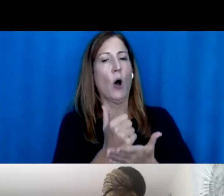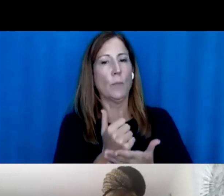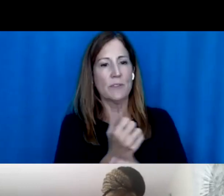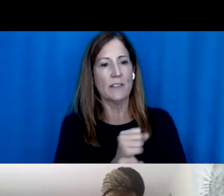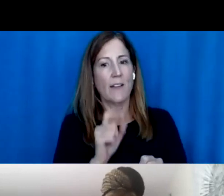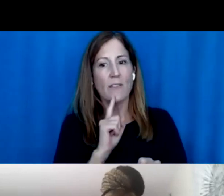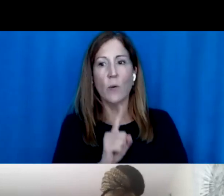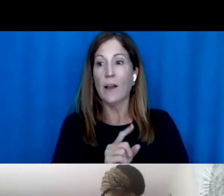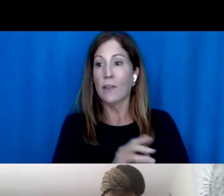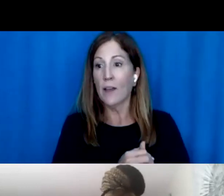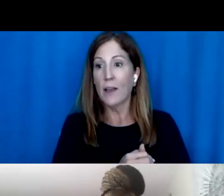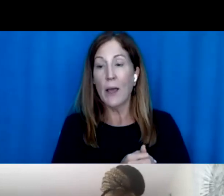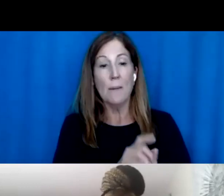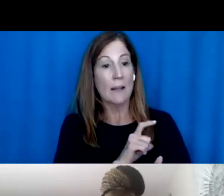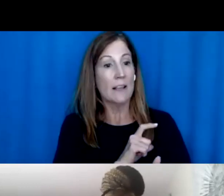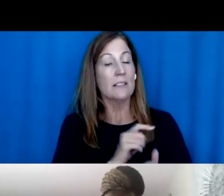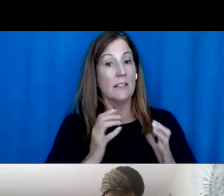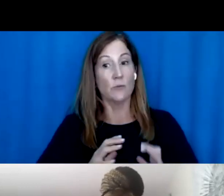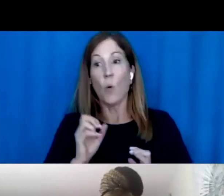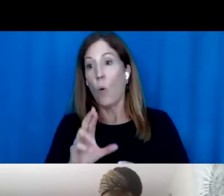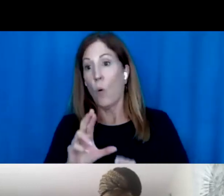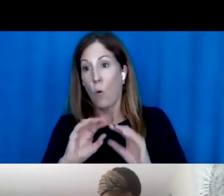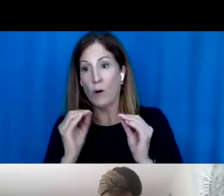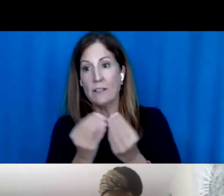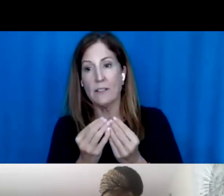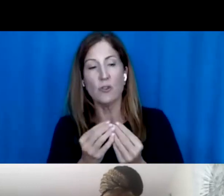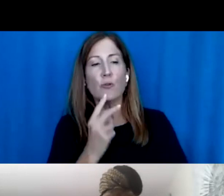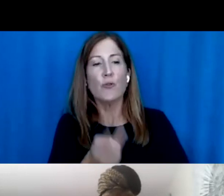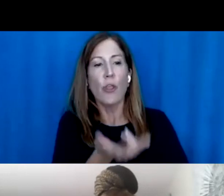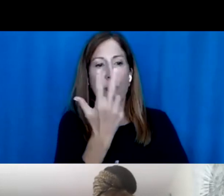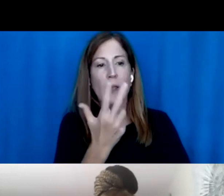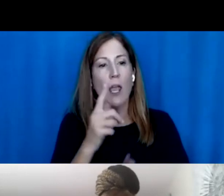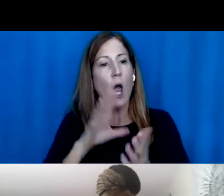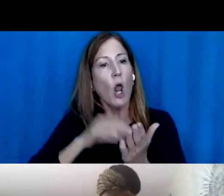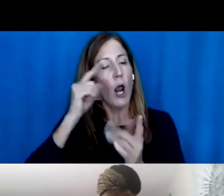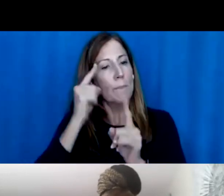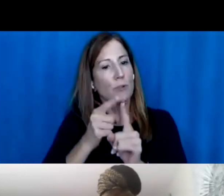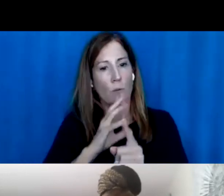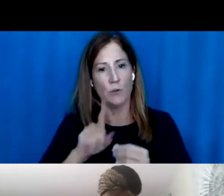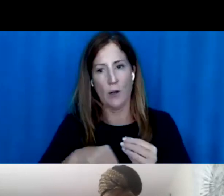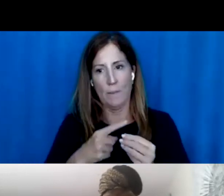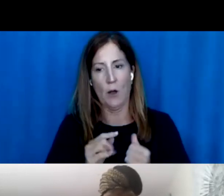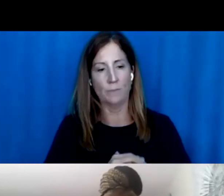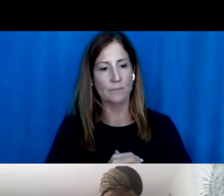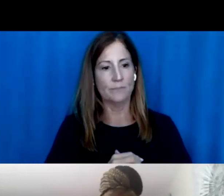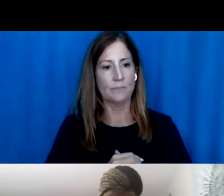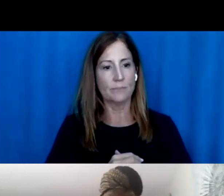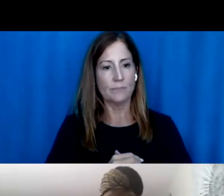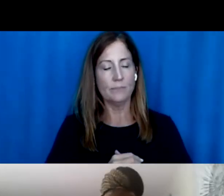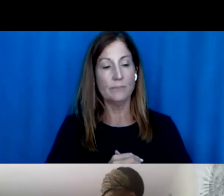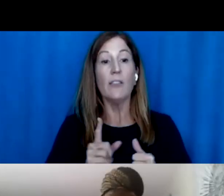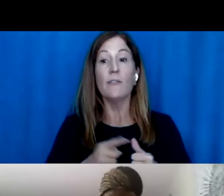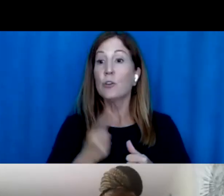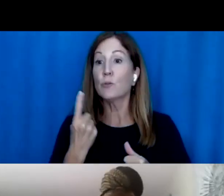customers, and organizations. So there's 3 learning objectives that we're going to talk about today. The first